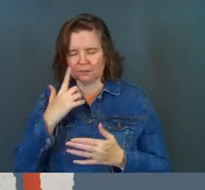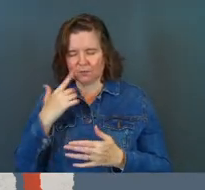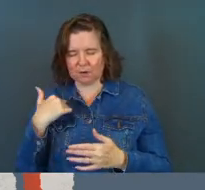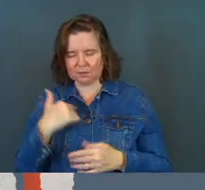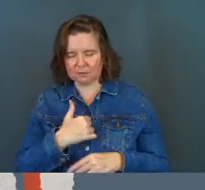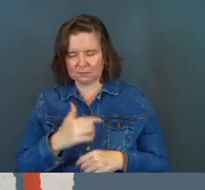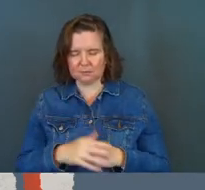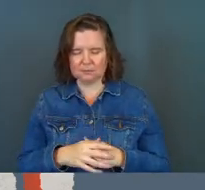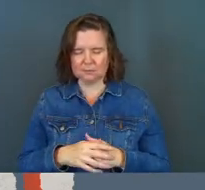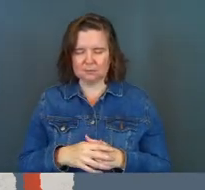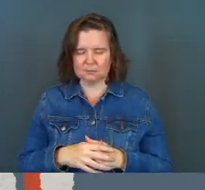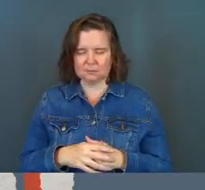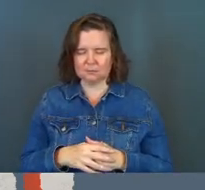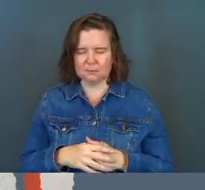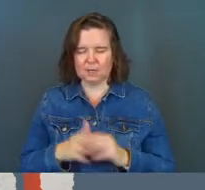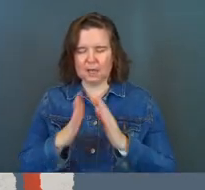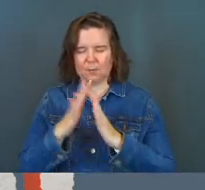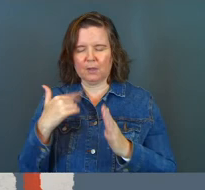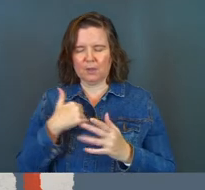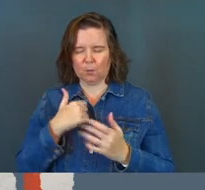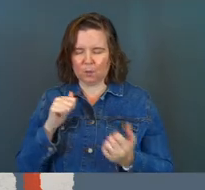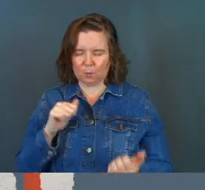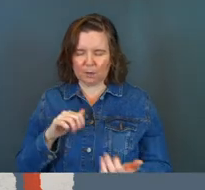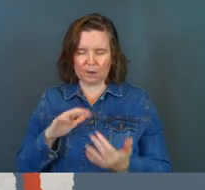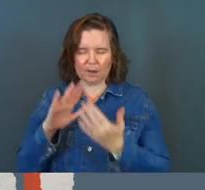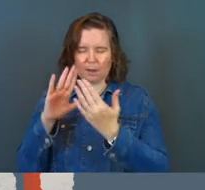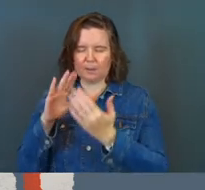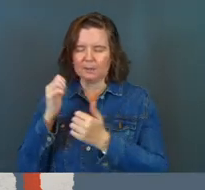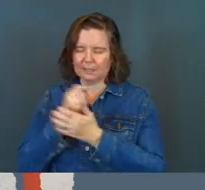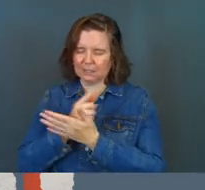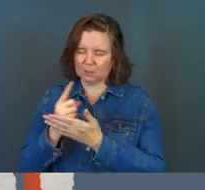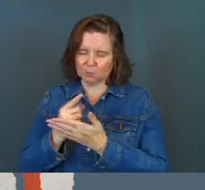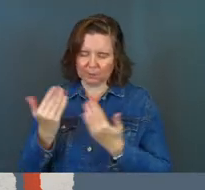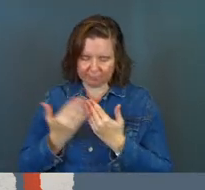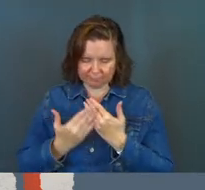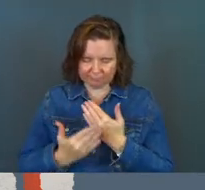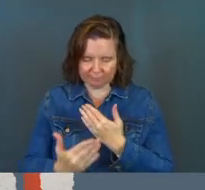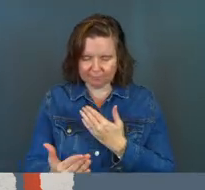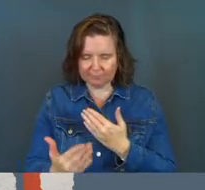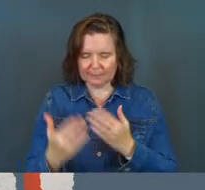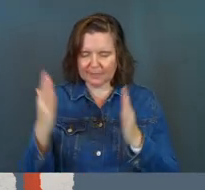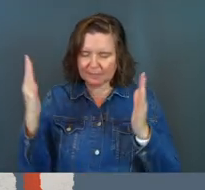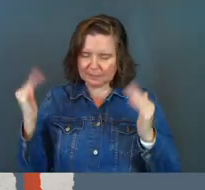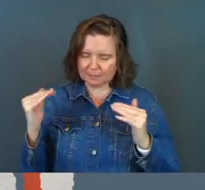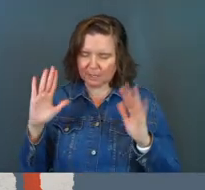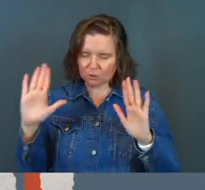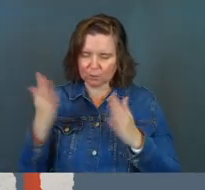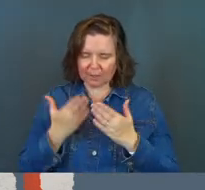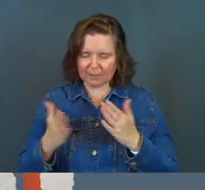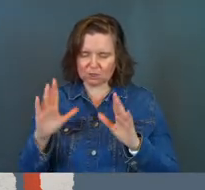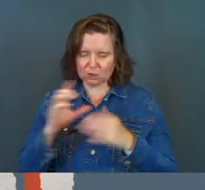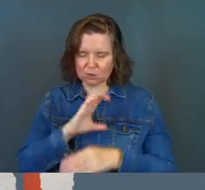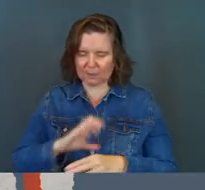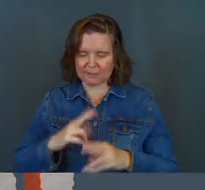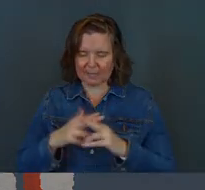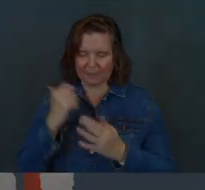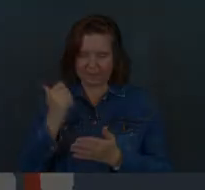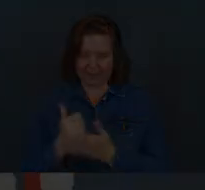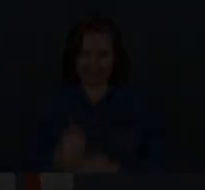for us. I pray that we would come each week from here on out expecting great things. In Christ's name, amen.